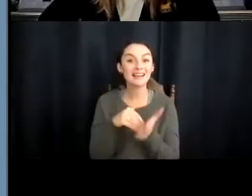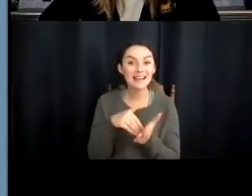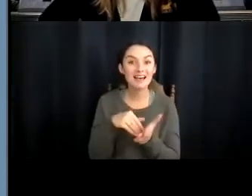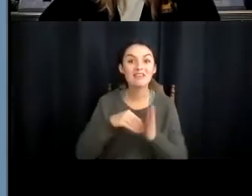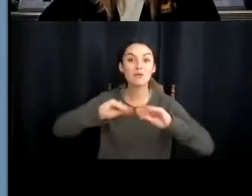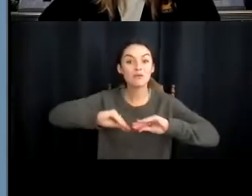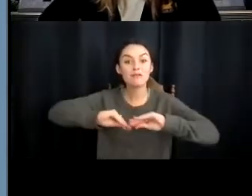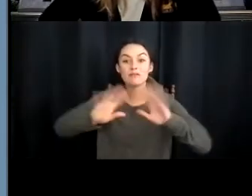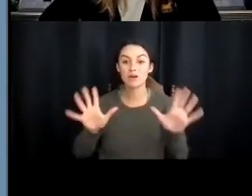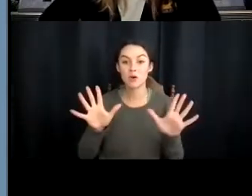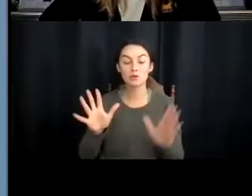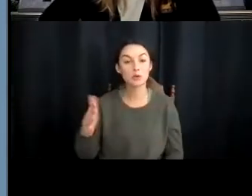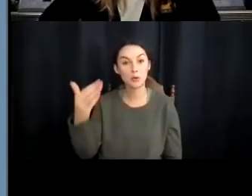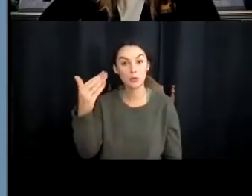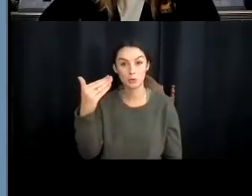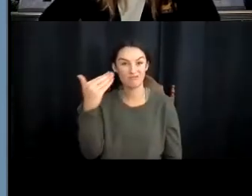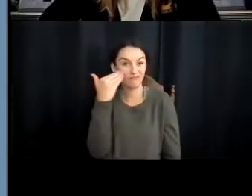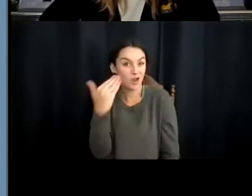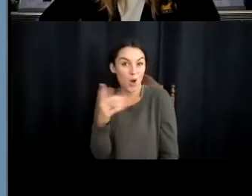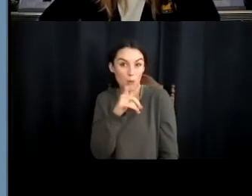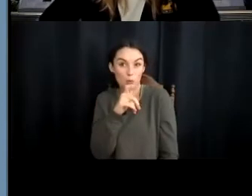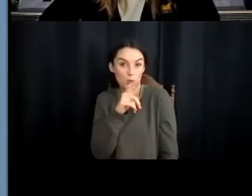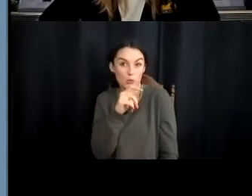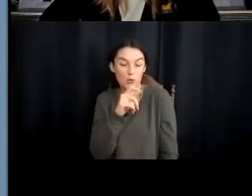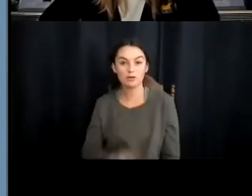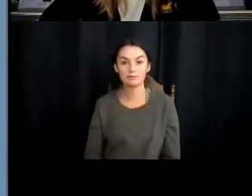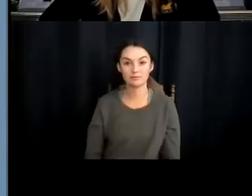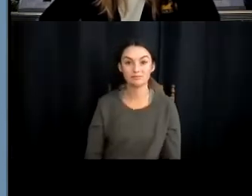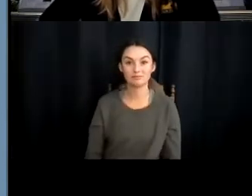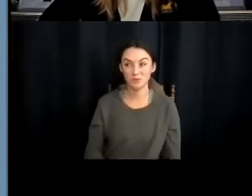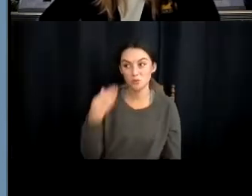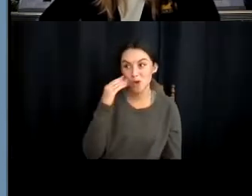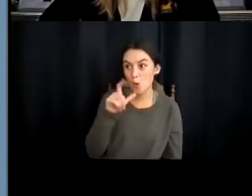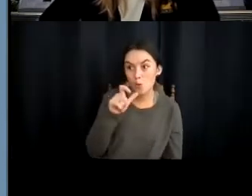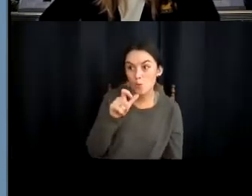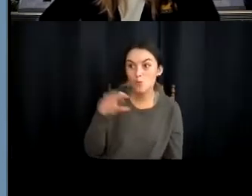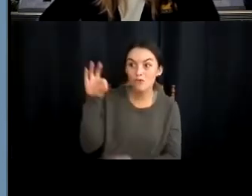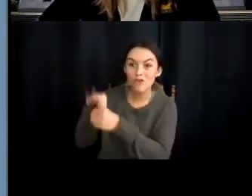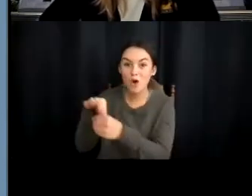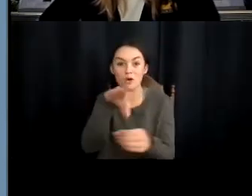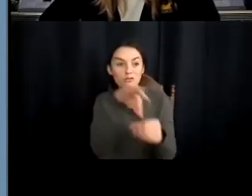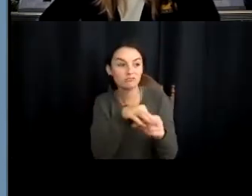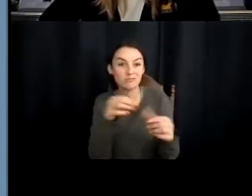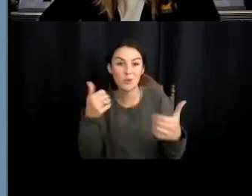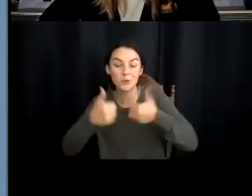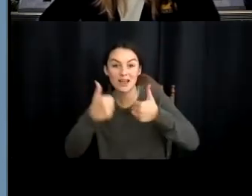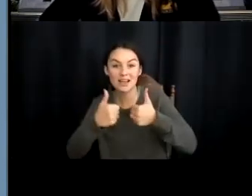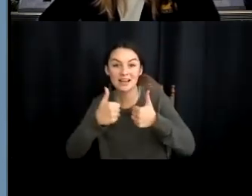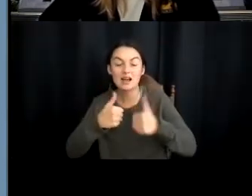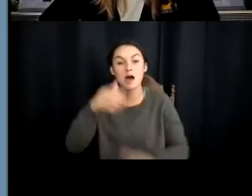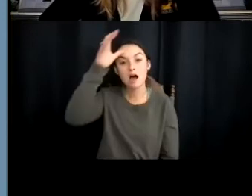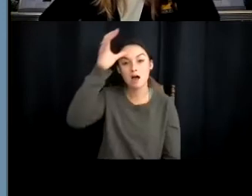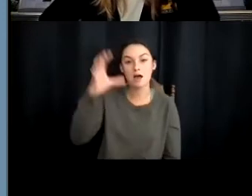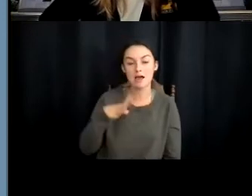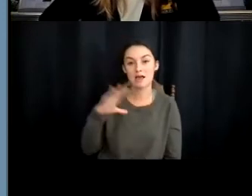transparently, meaning they were voting in front of their neighbors. Everybody saw how their neighbors were voting. And so when it ended in a tie, a man named